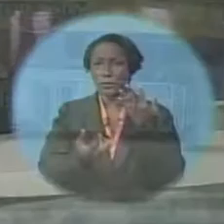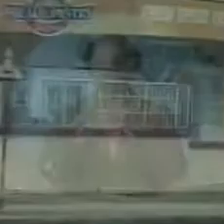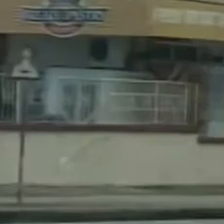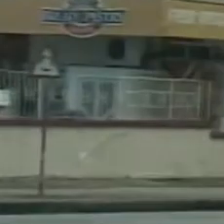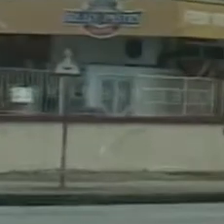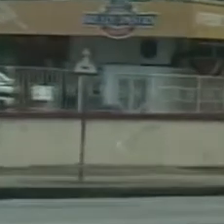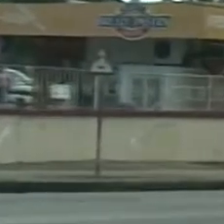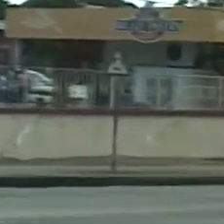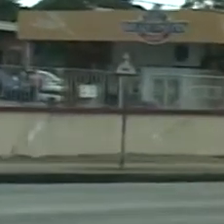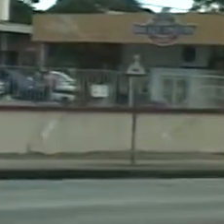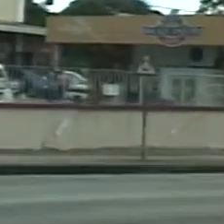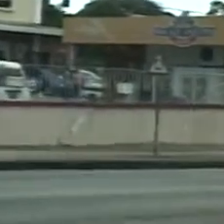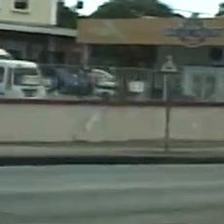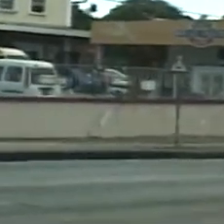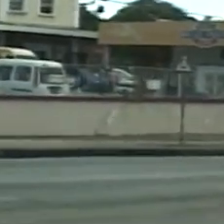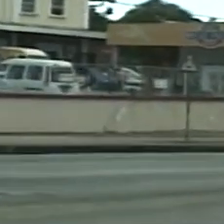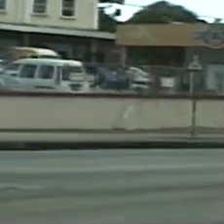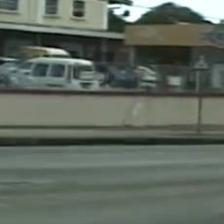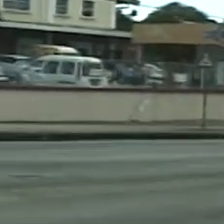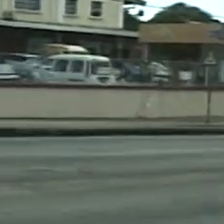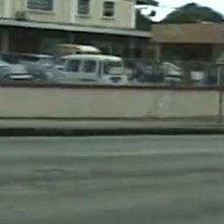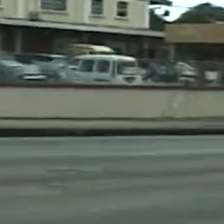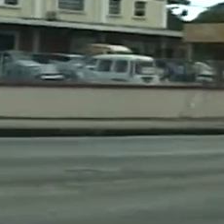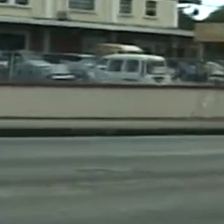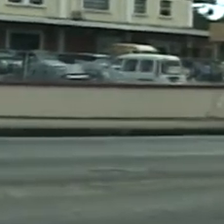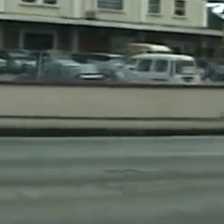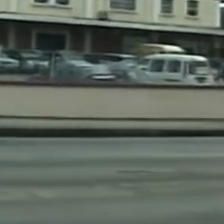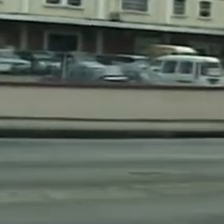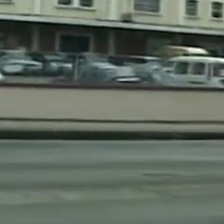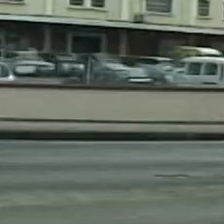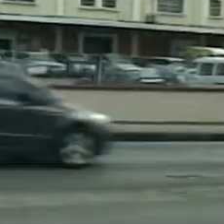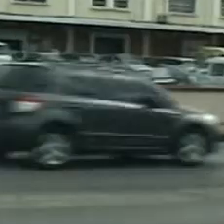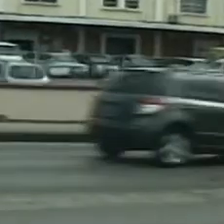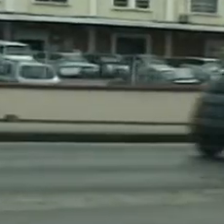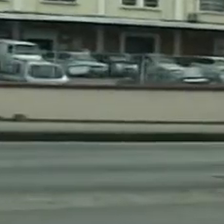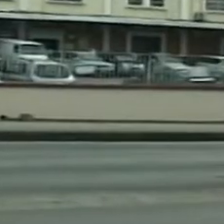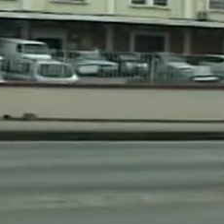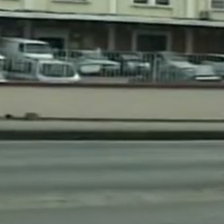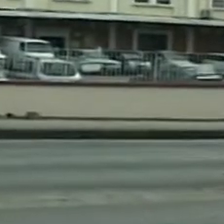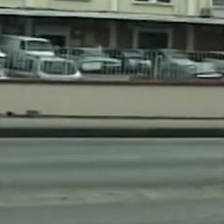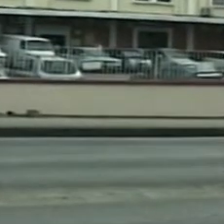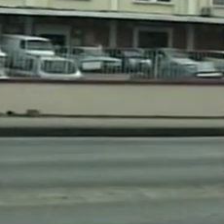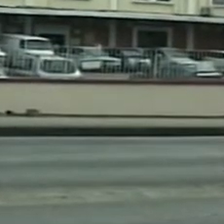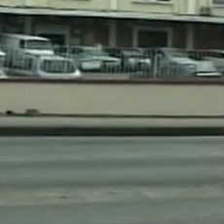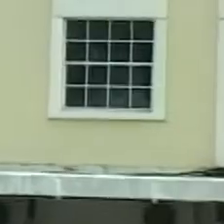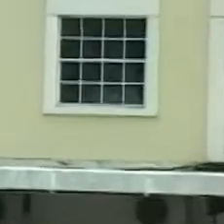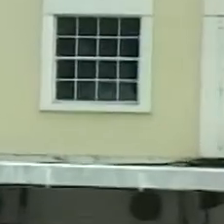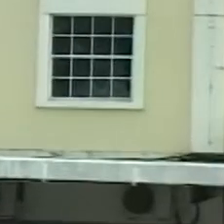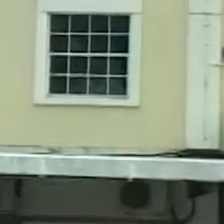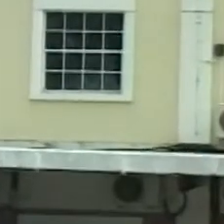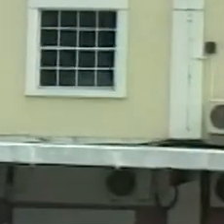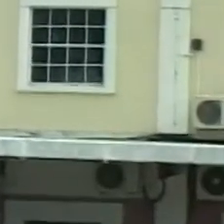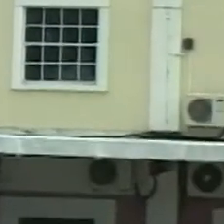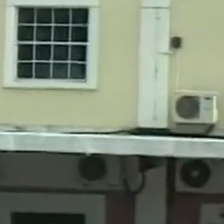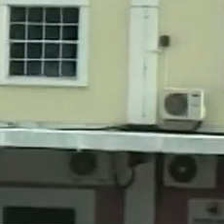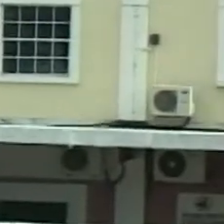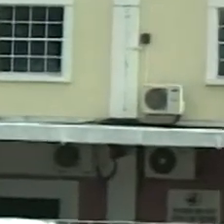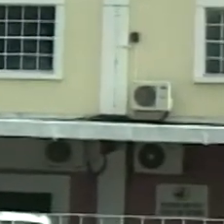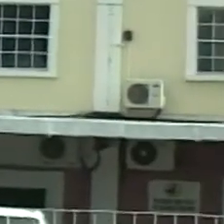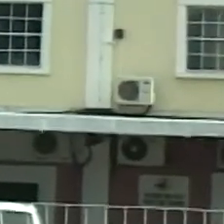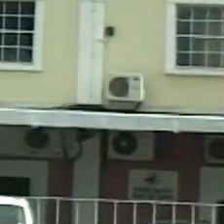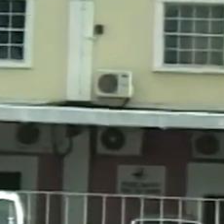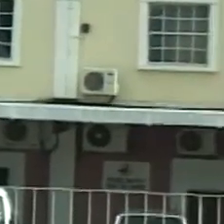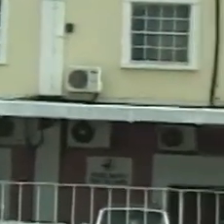Scott was using a power washer on the building. Now, according to reports, when he attempted to refuel the machine, it burst into